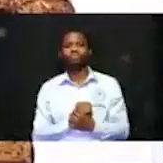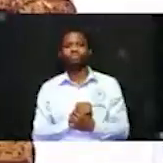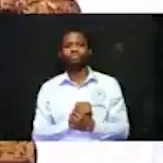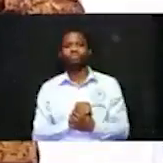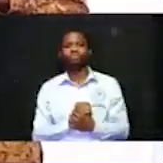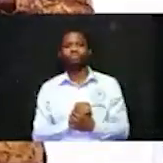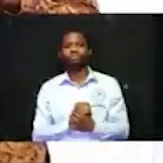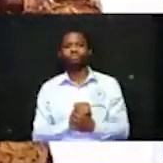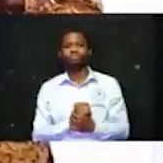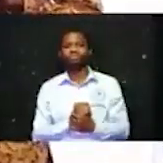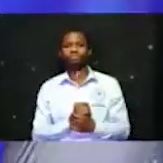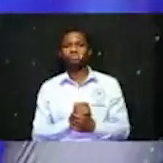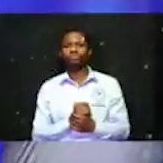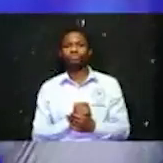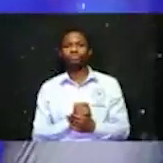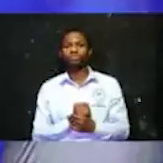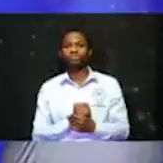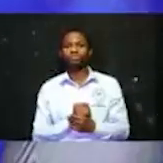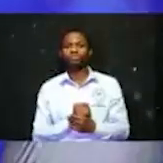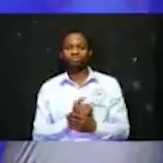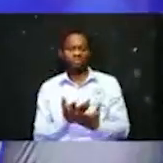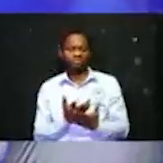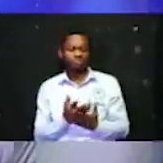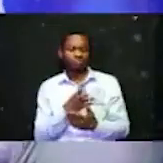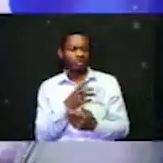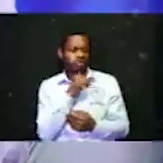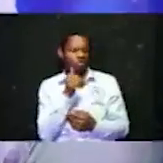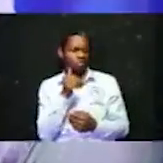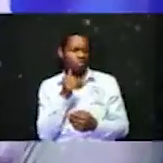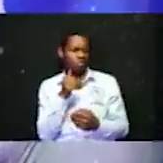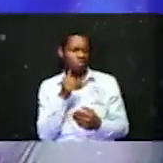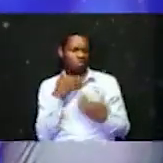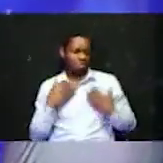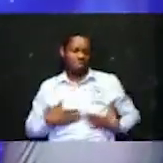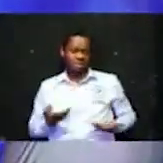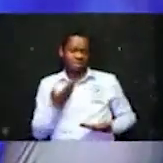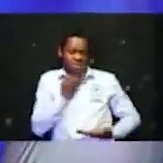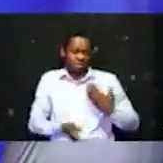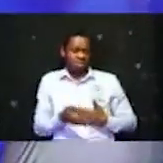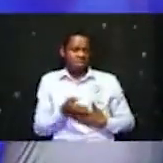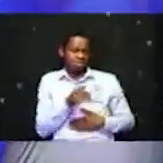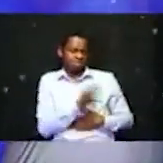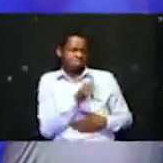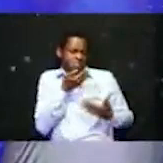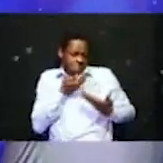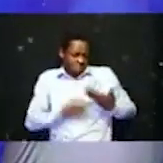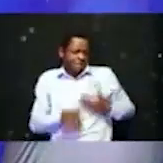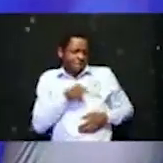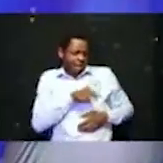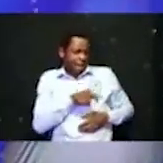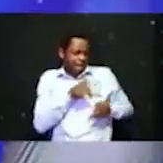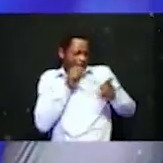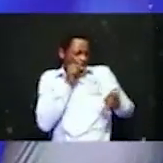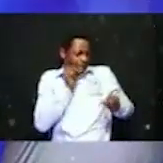humility, none of us is born humble. Nanso obi biara ni wa wode ahobrase e na wo no. We learn humility.